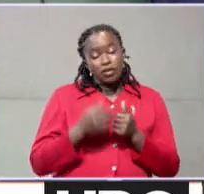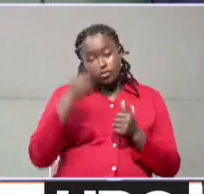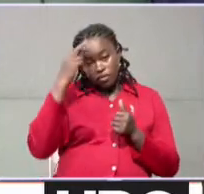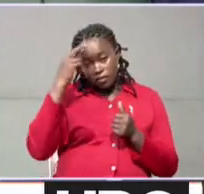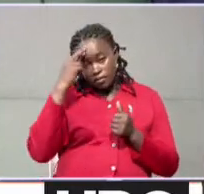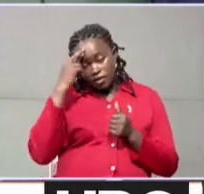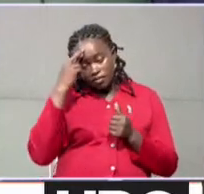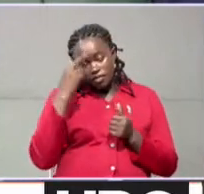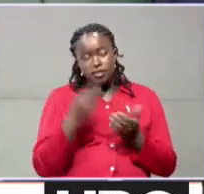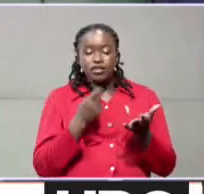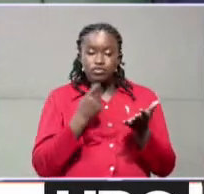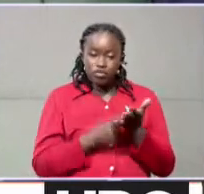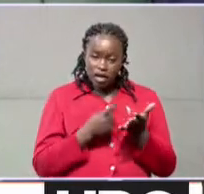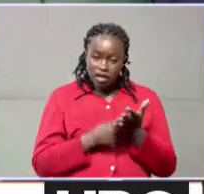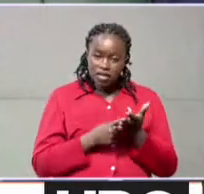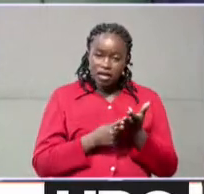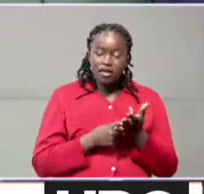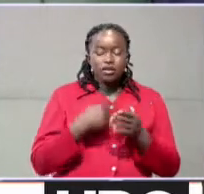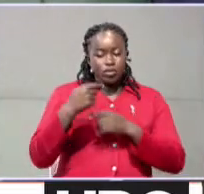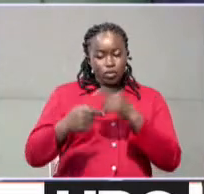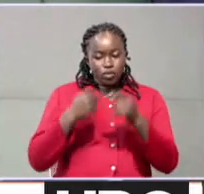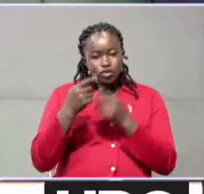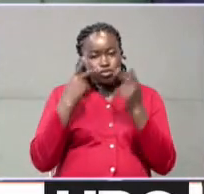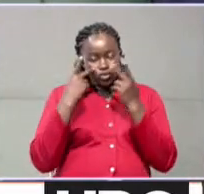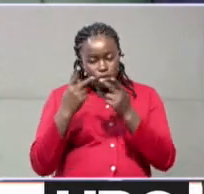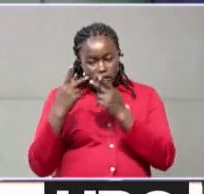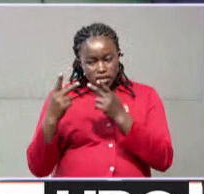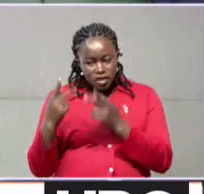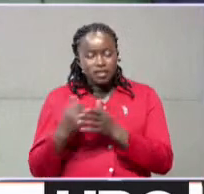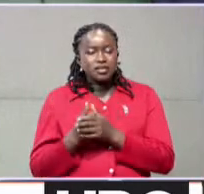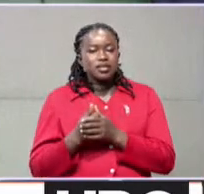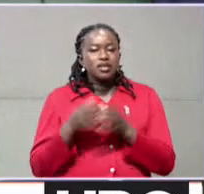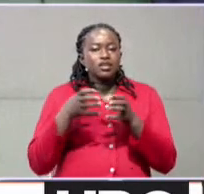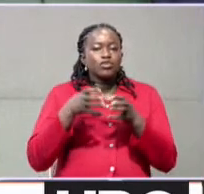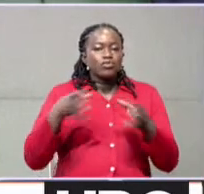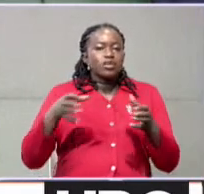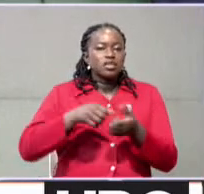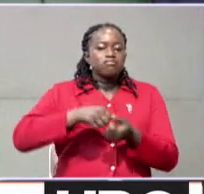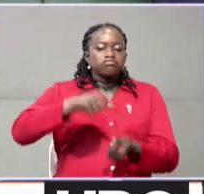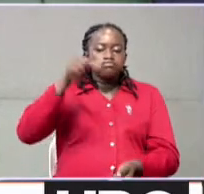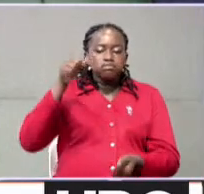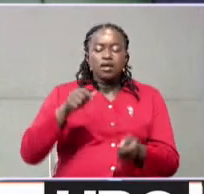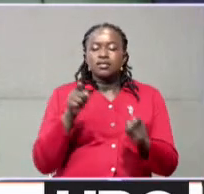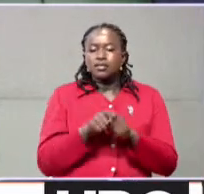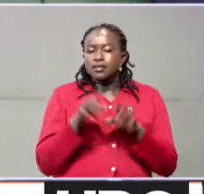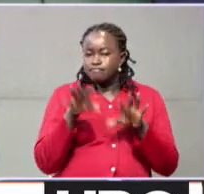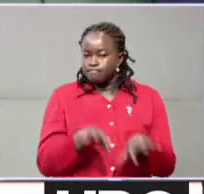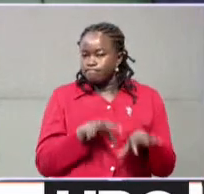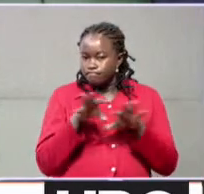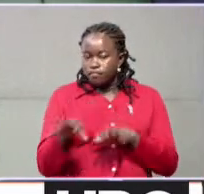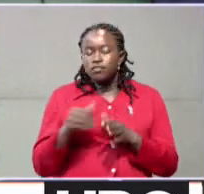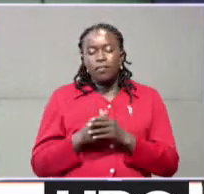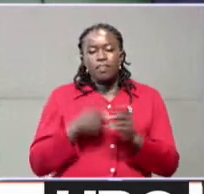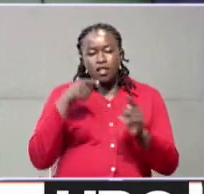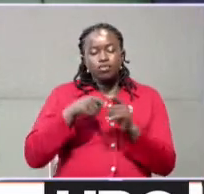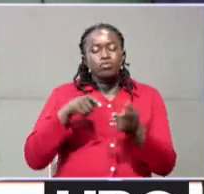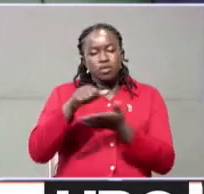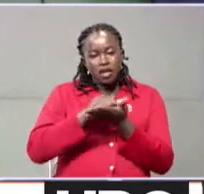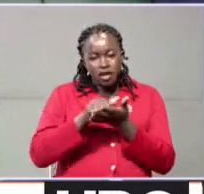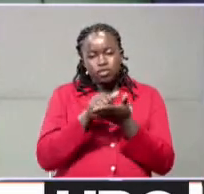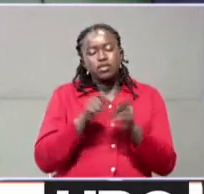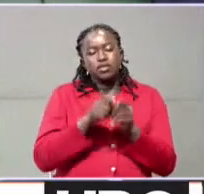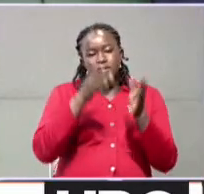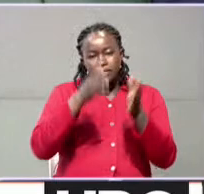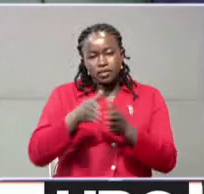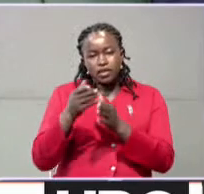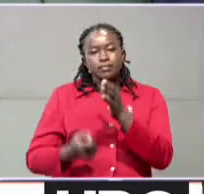has under continues to witness increased exposure and vulnerability to natural and human induced